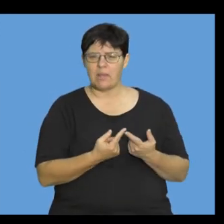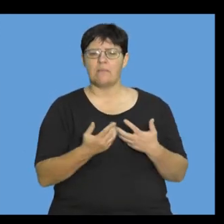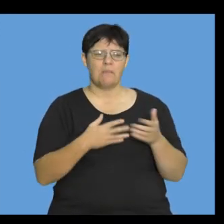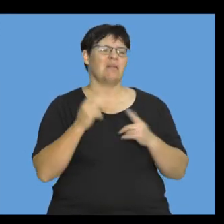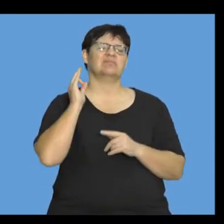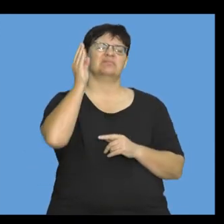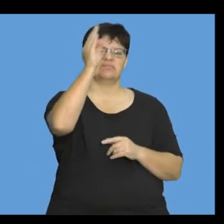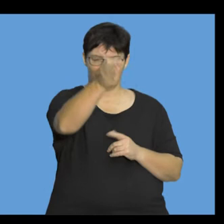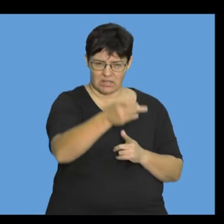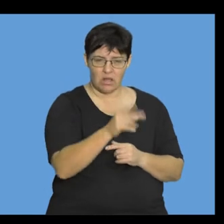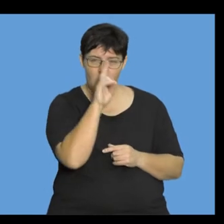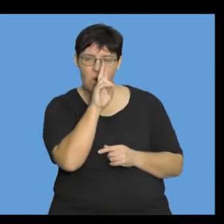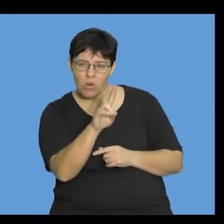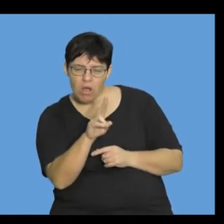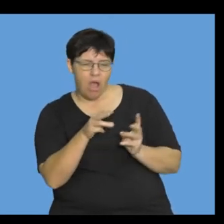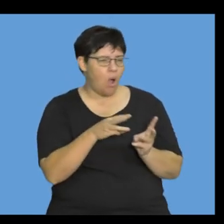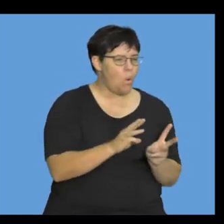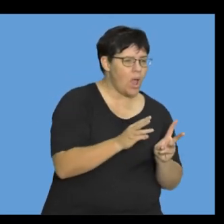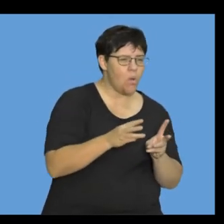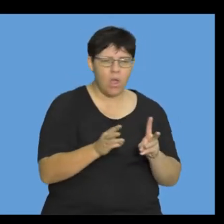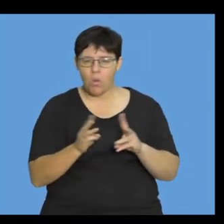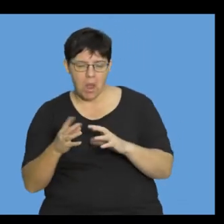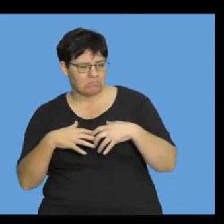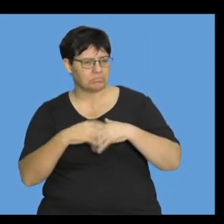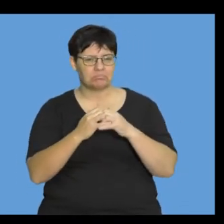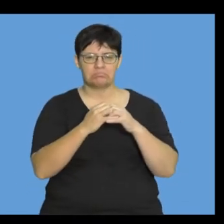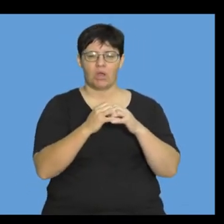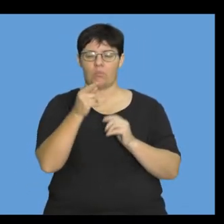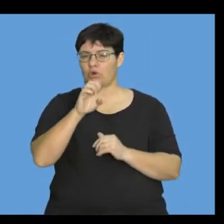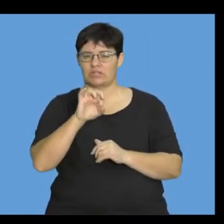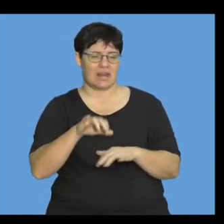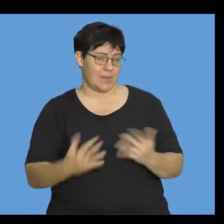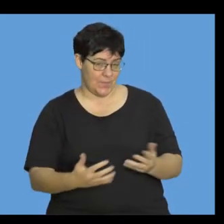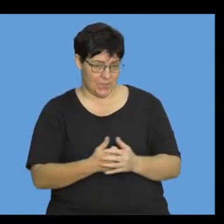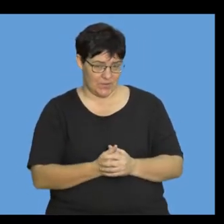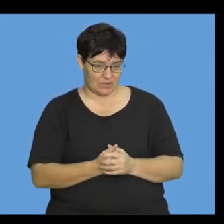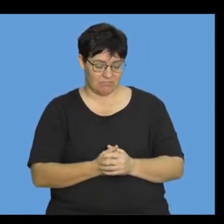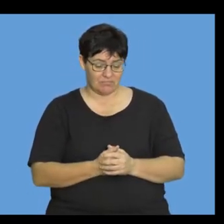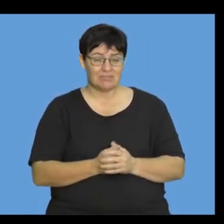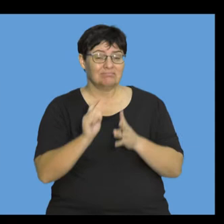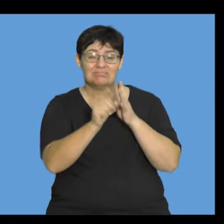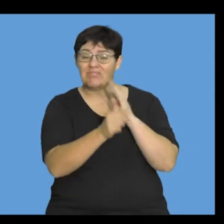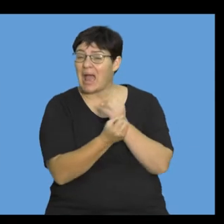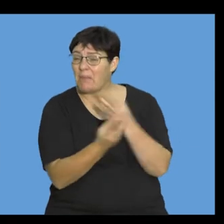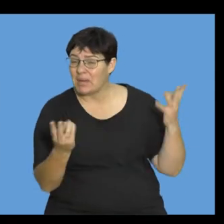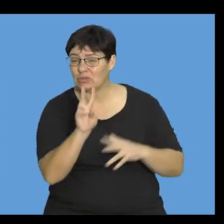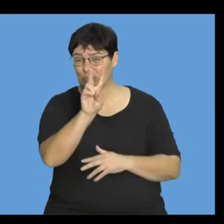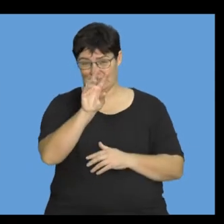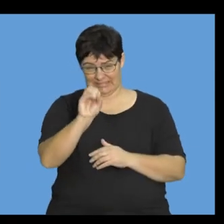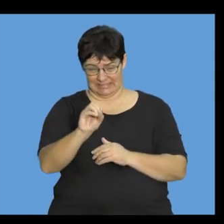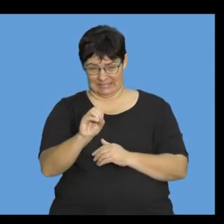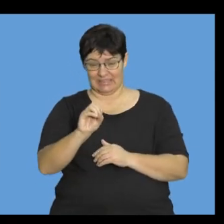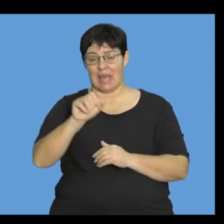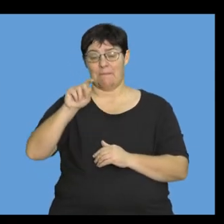a couple of years, you're going to look at all these ways in which we make proteins. There are different types. There are 20 different types